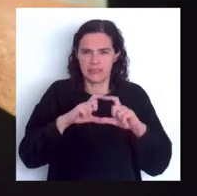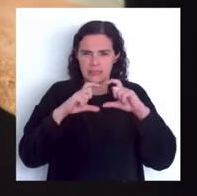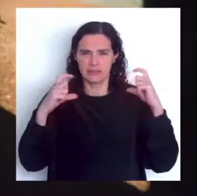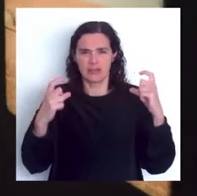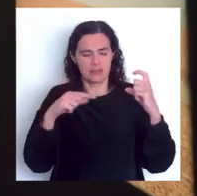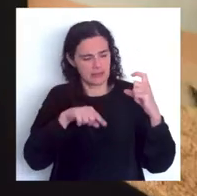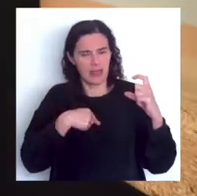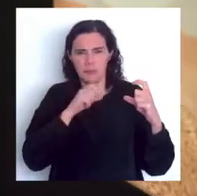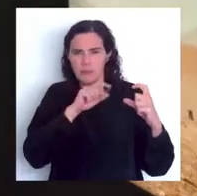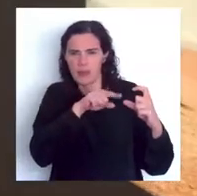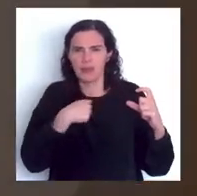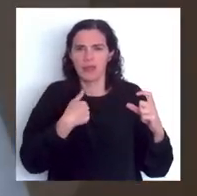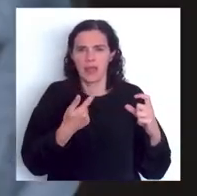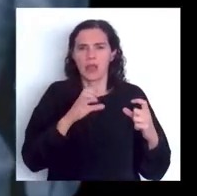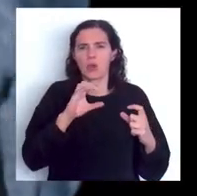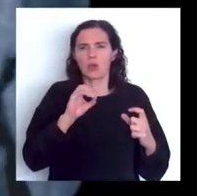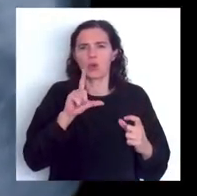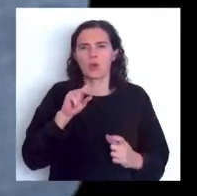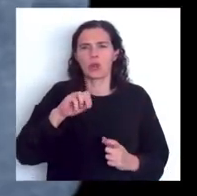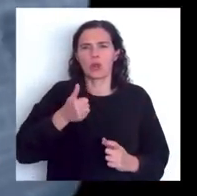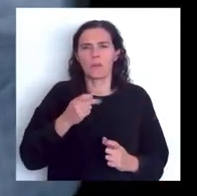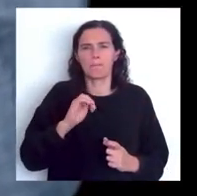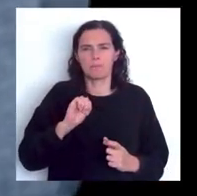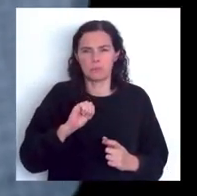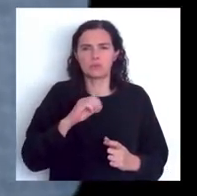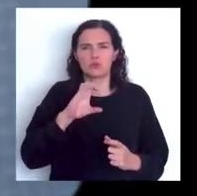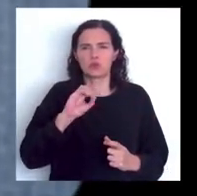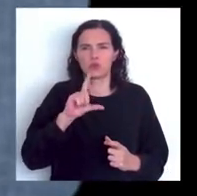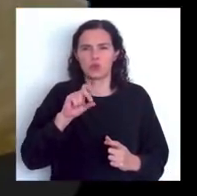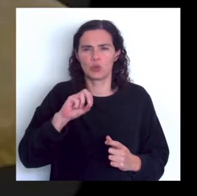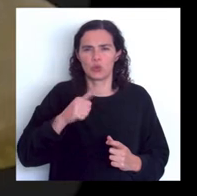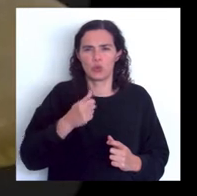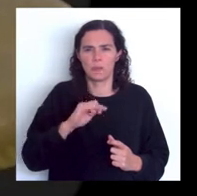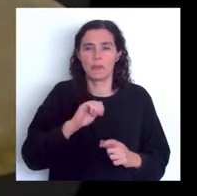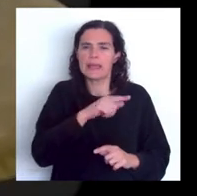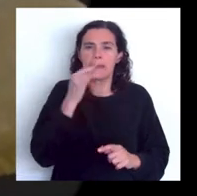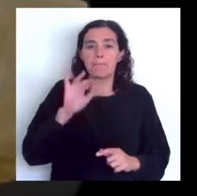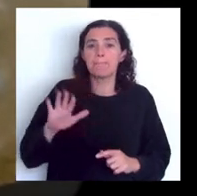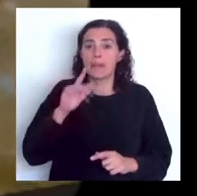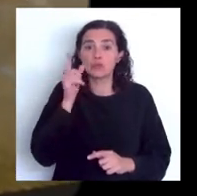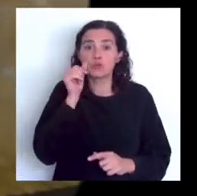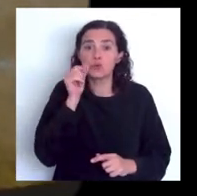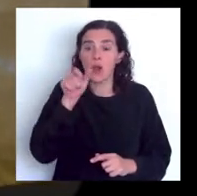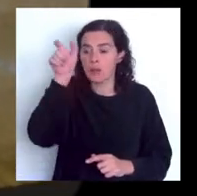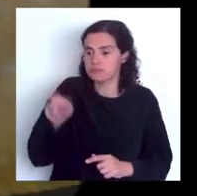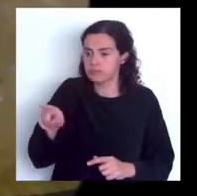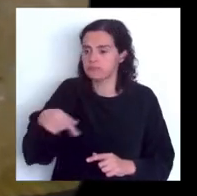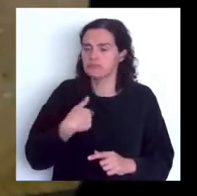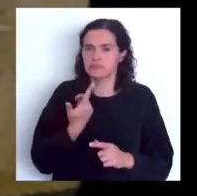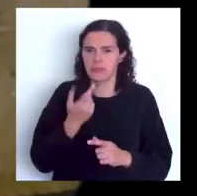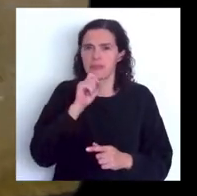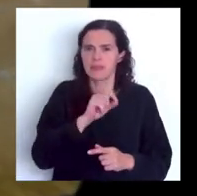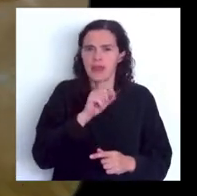of this floor, which is a Columbus column, which is the image of this man